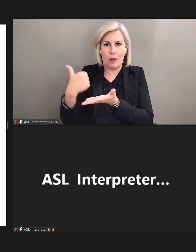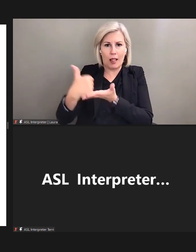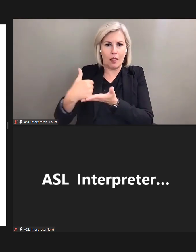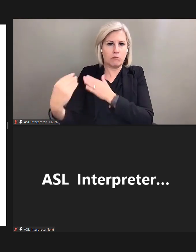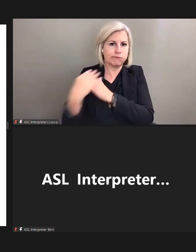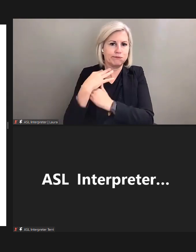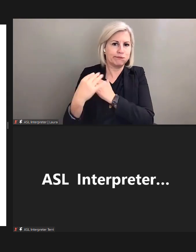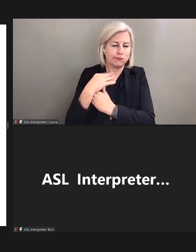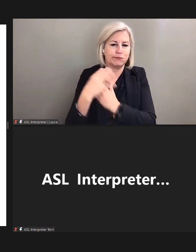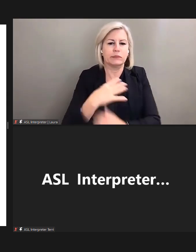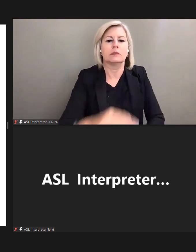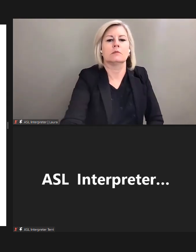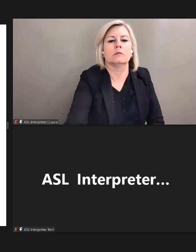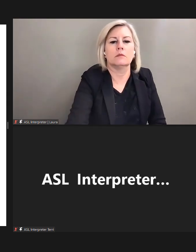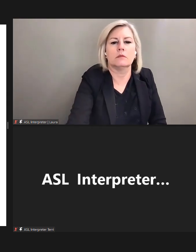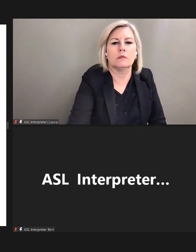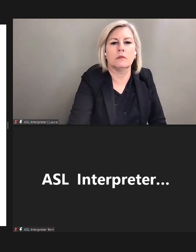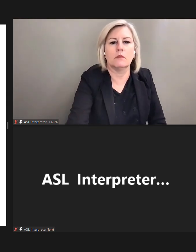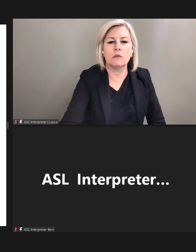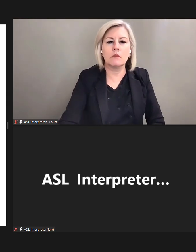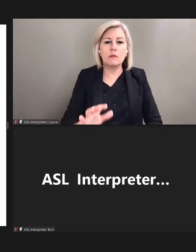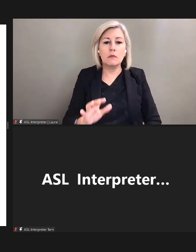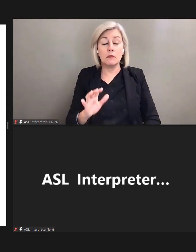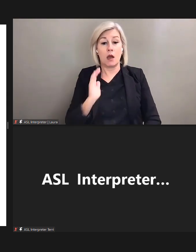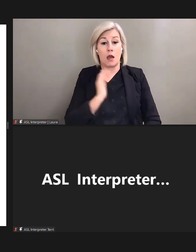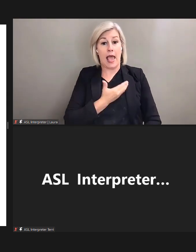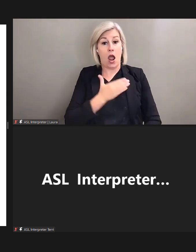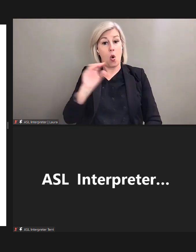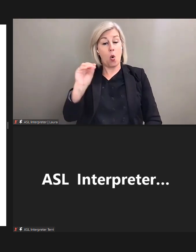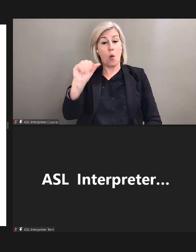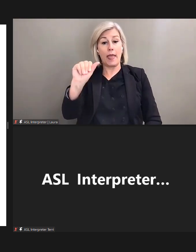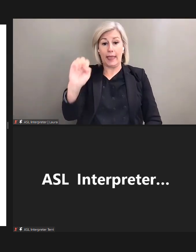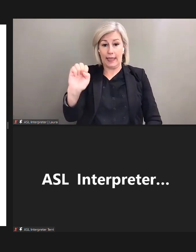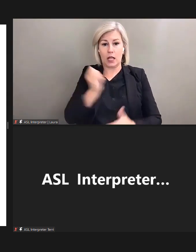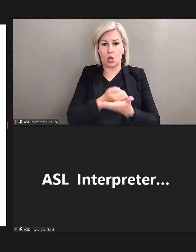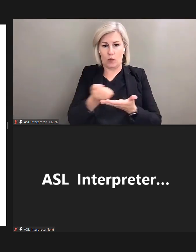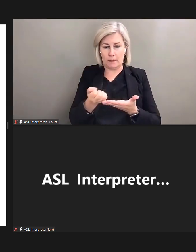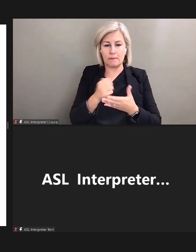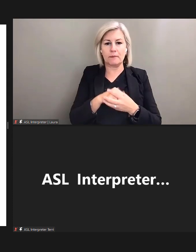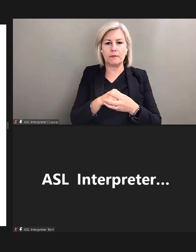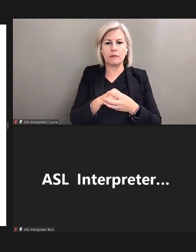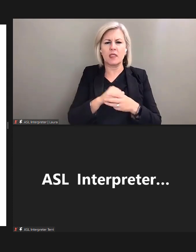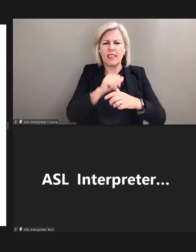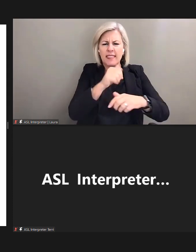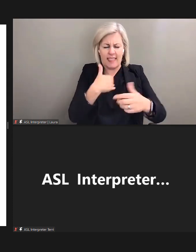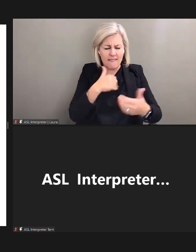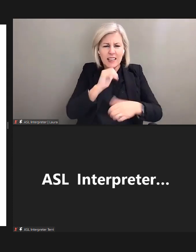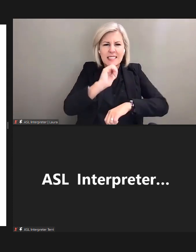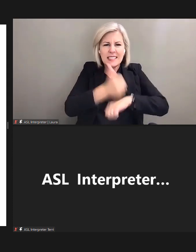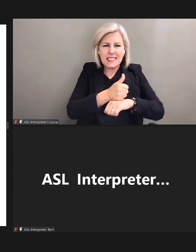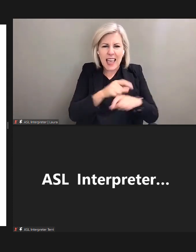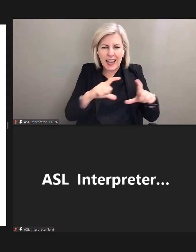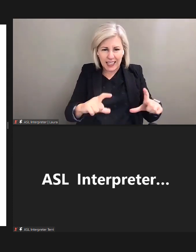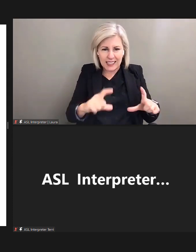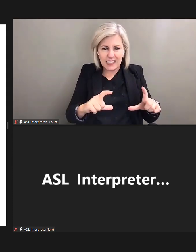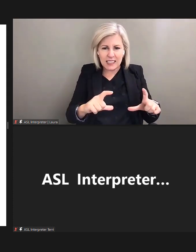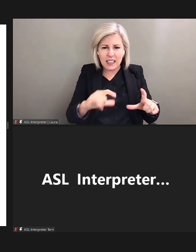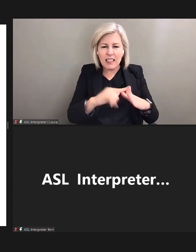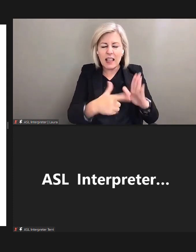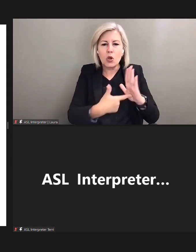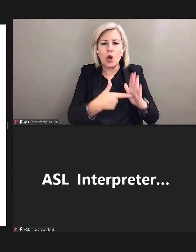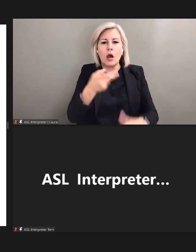here's the question. On our OAE equipment, there are settings that